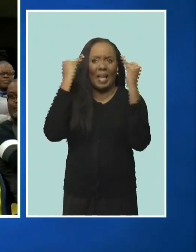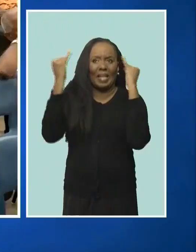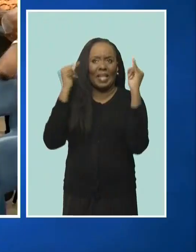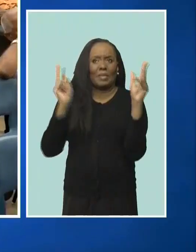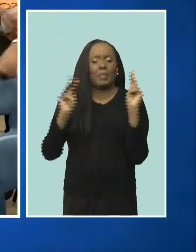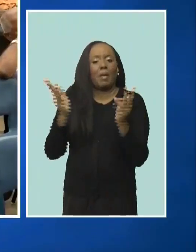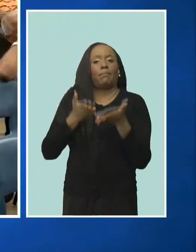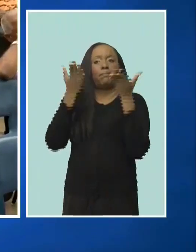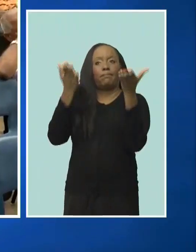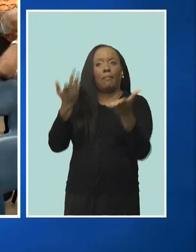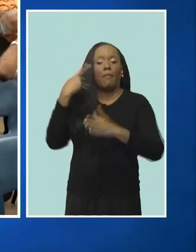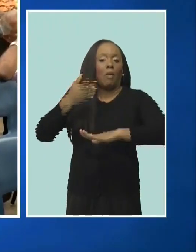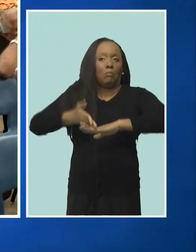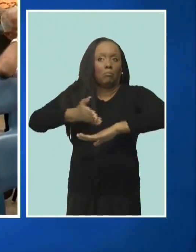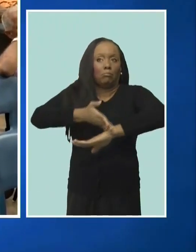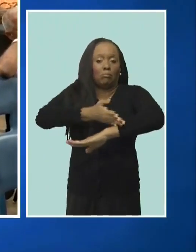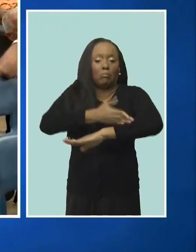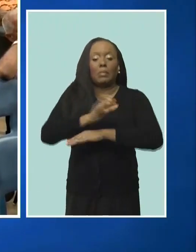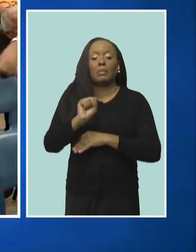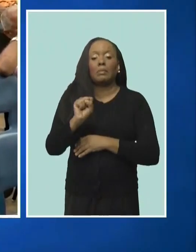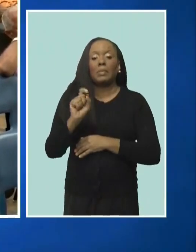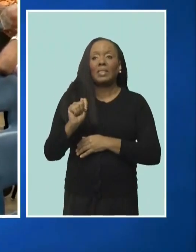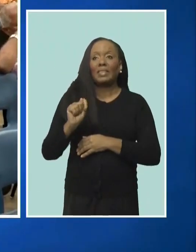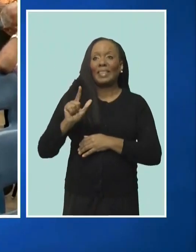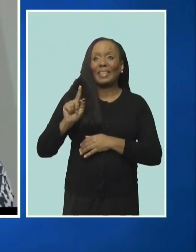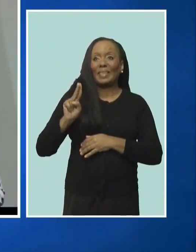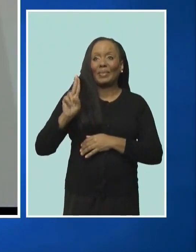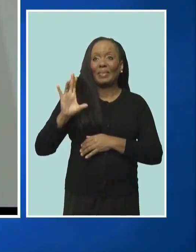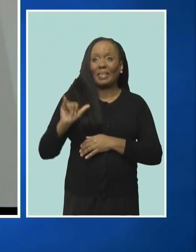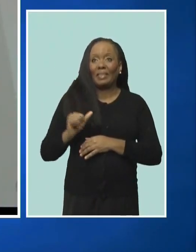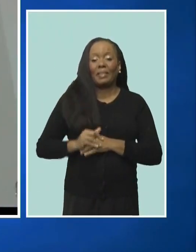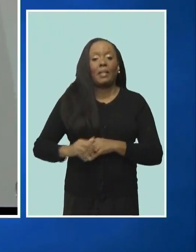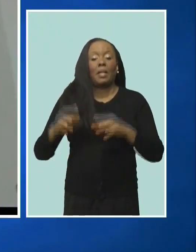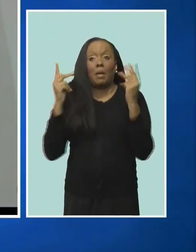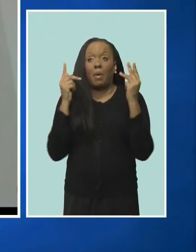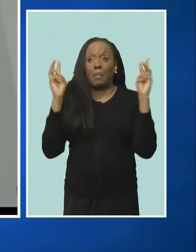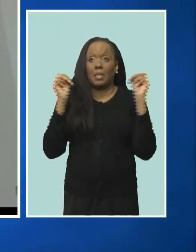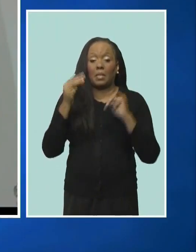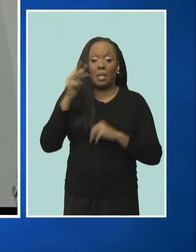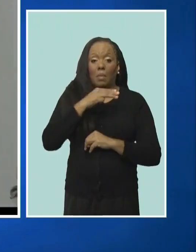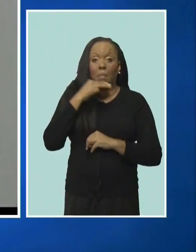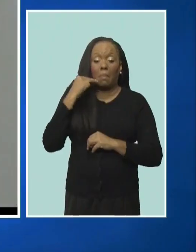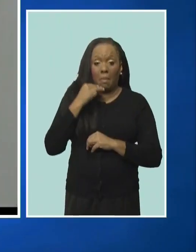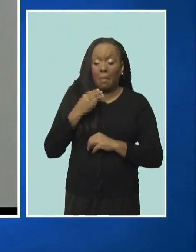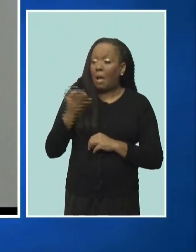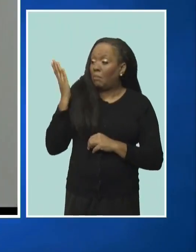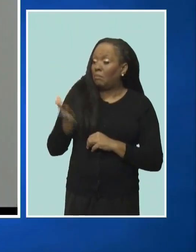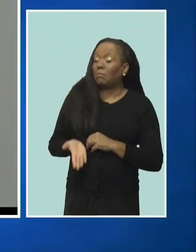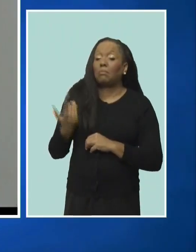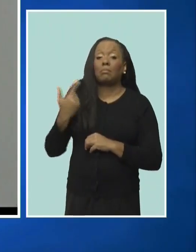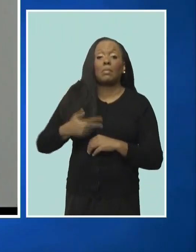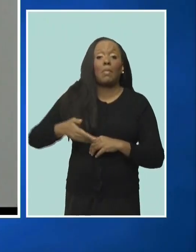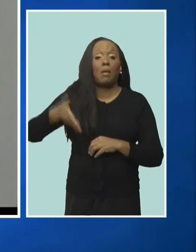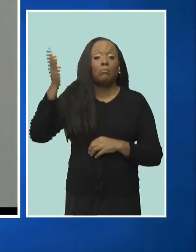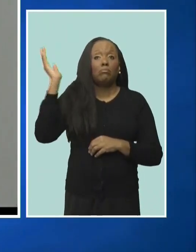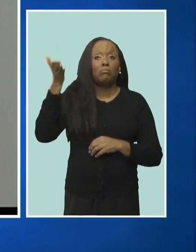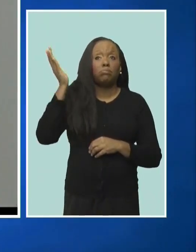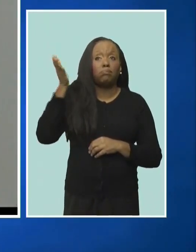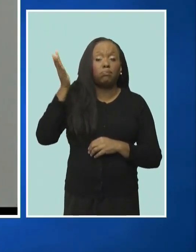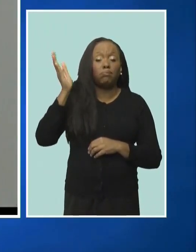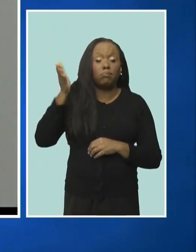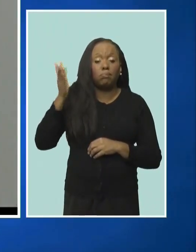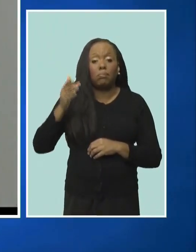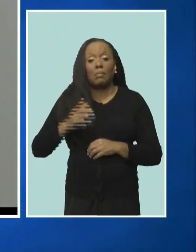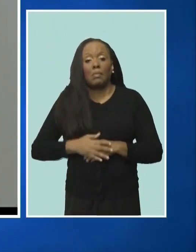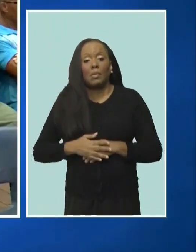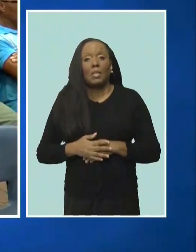of St. Lucie to enhance the island's northern parish. Prime Minister Mia Motley tells residents during the Ideas Forum that